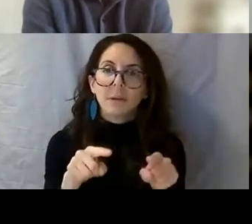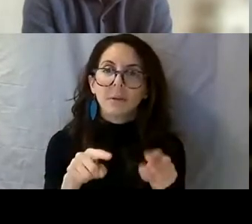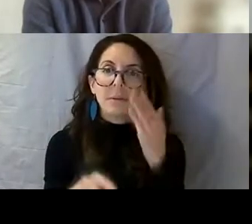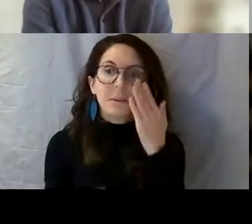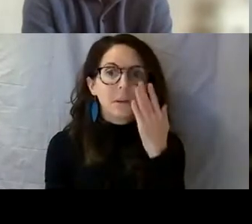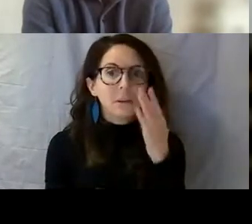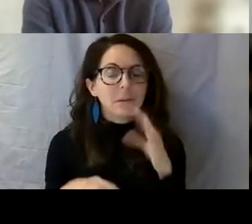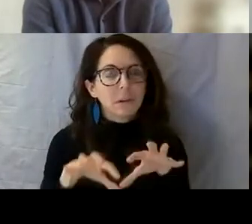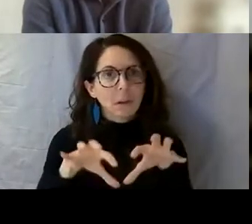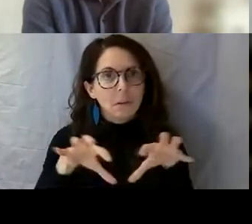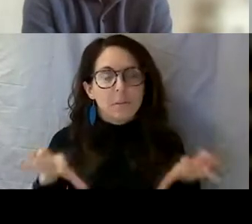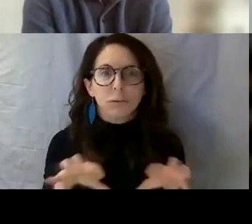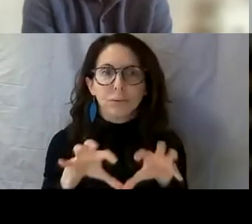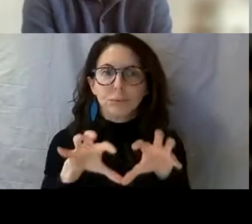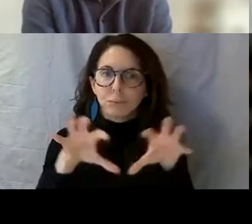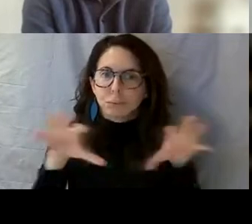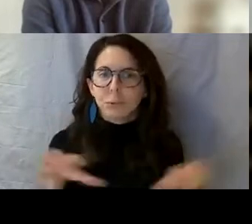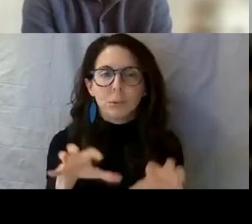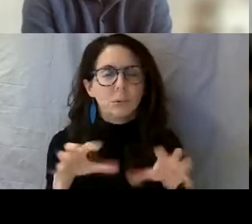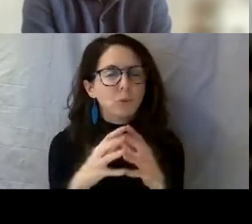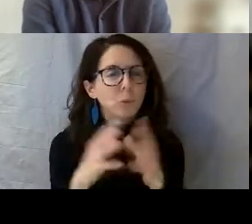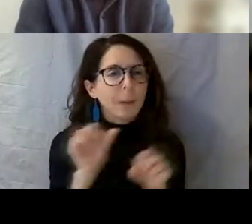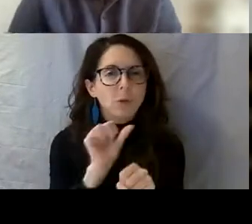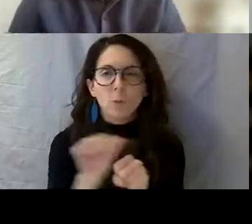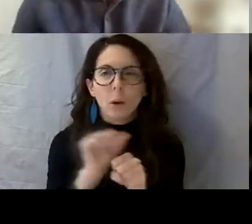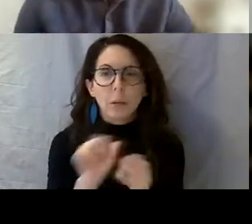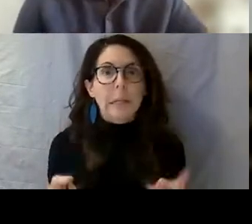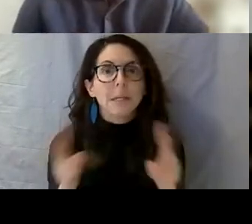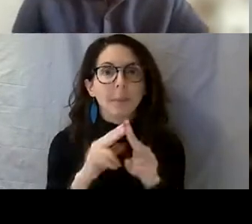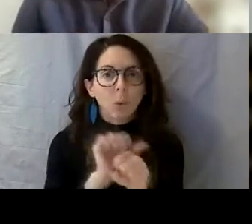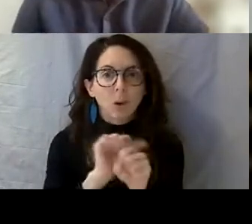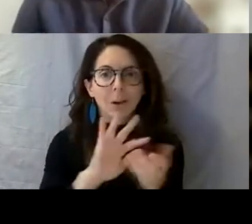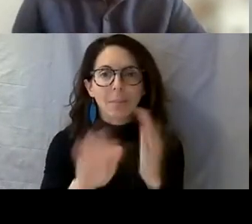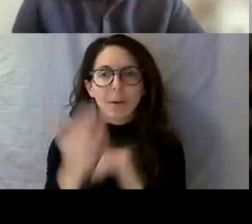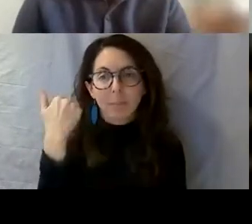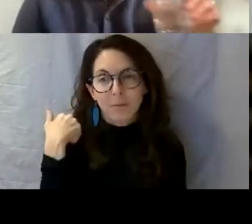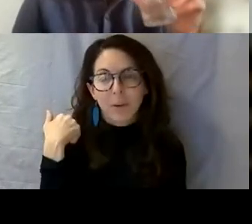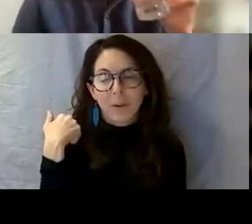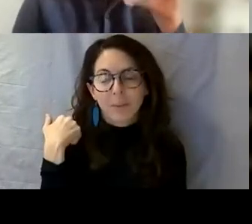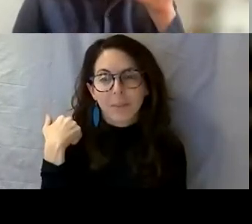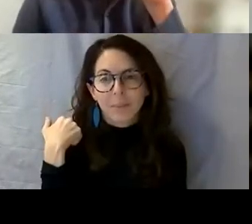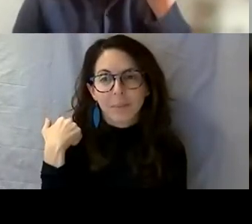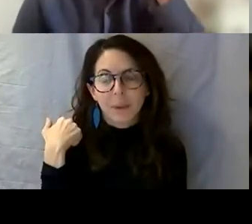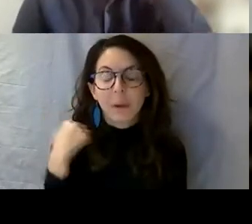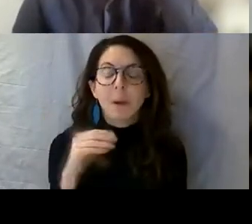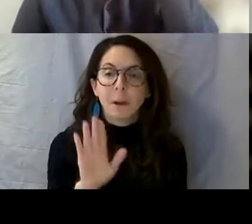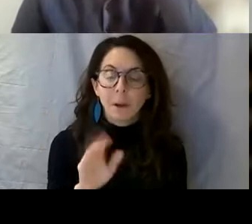much, seriously twice as much, if not more. And the skill